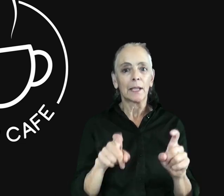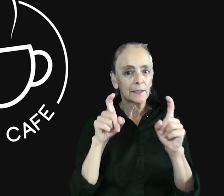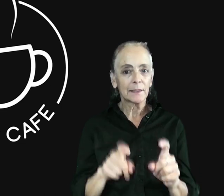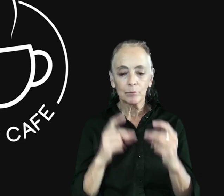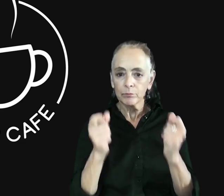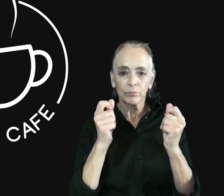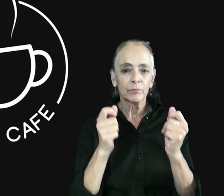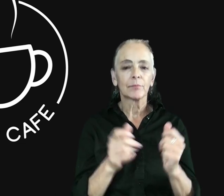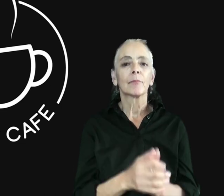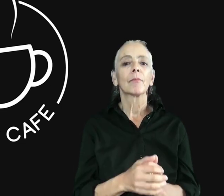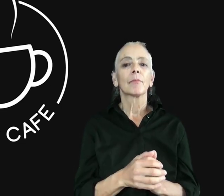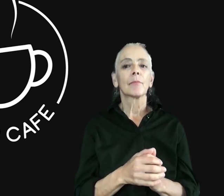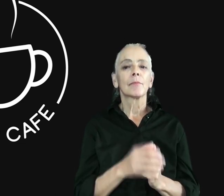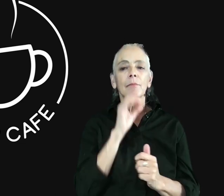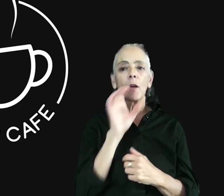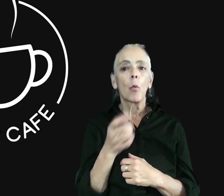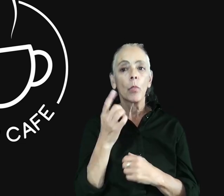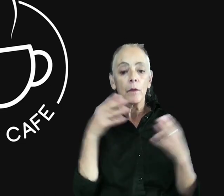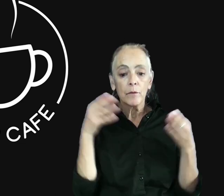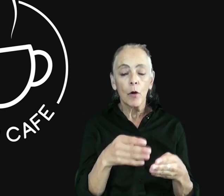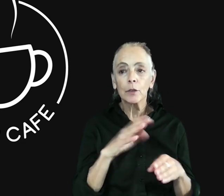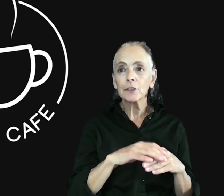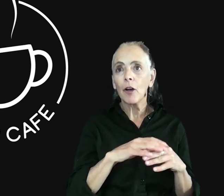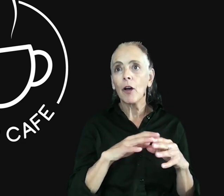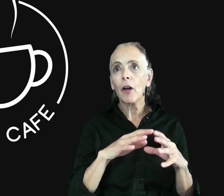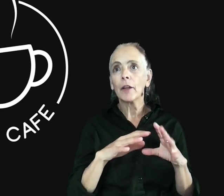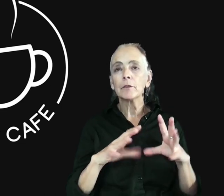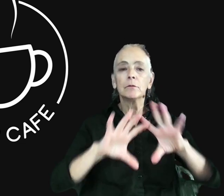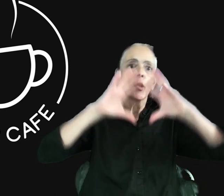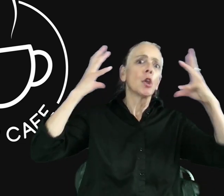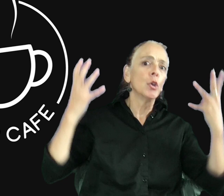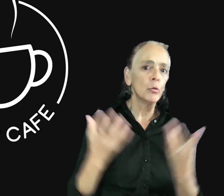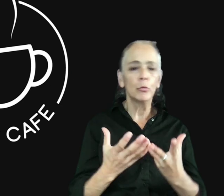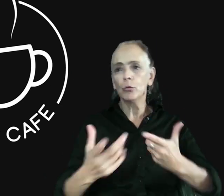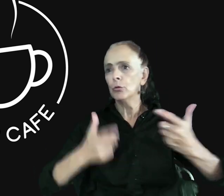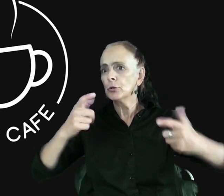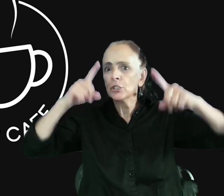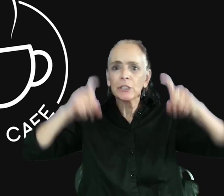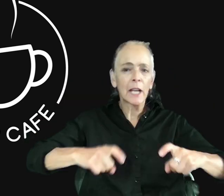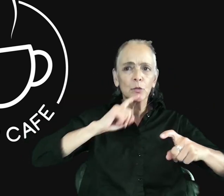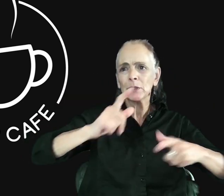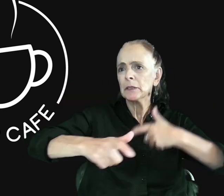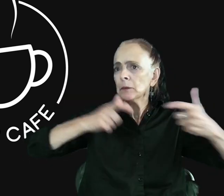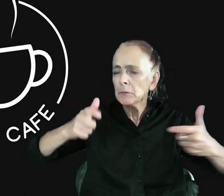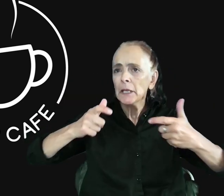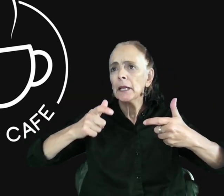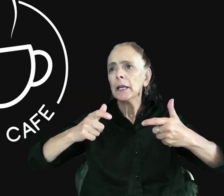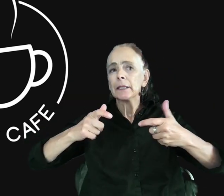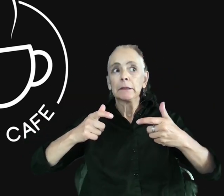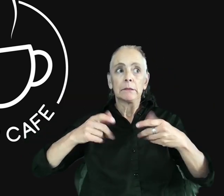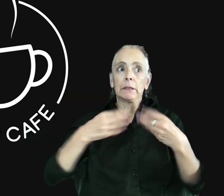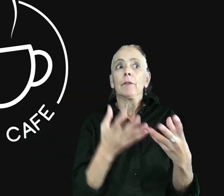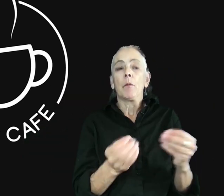not focusing only on these all-encompassing tests that are really big they really can contribute to that anxiety